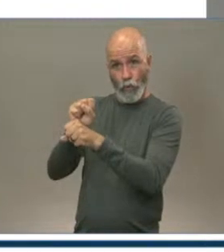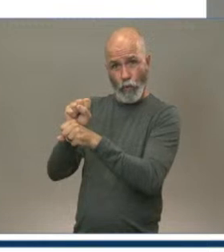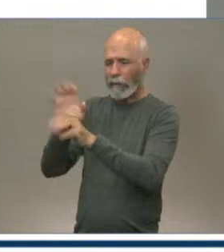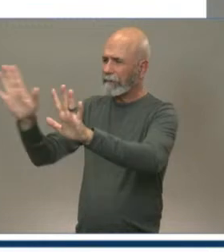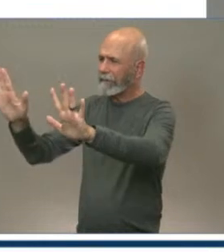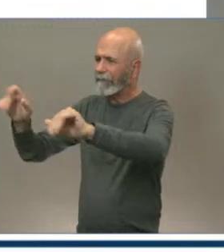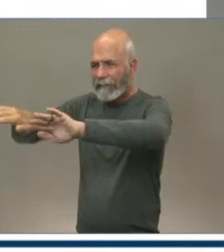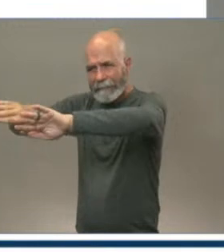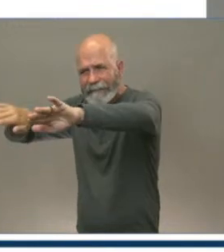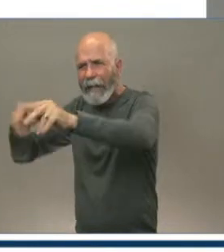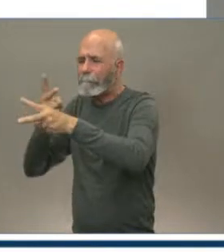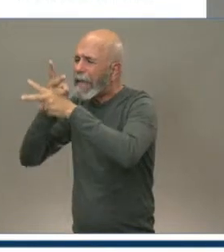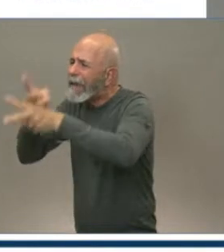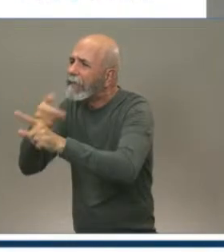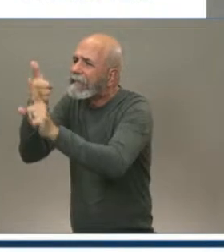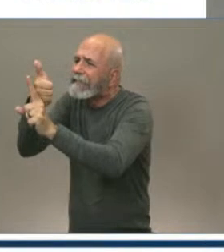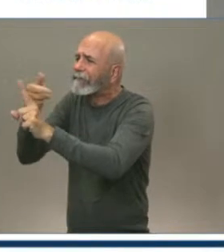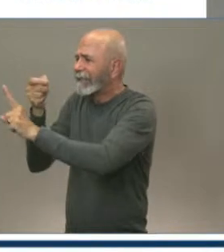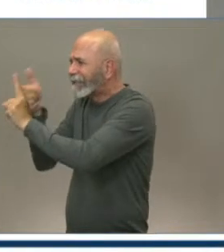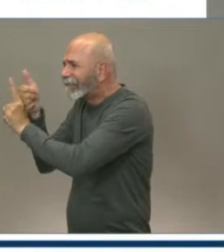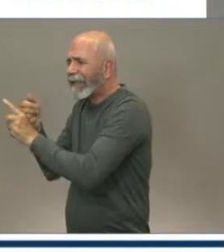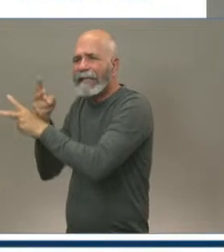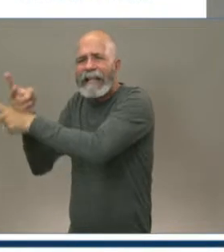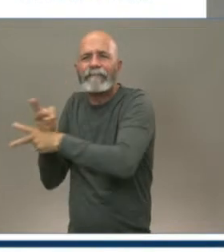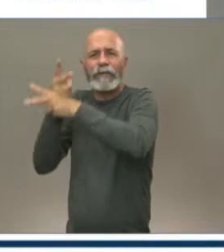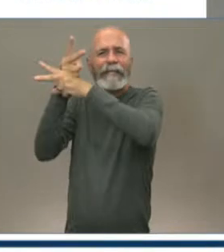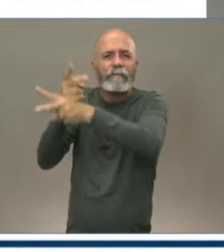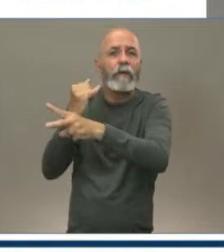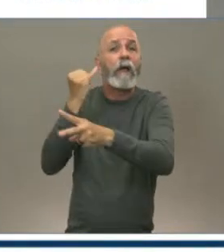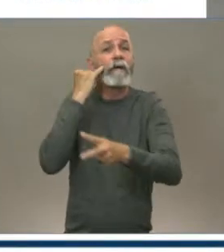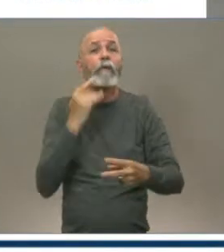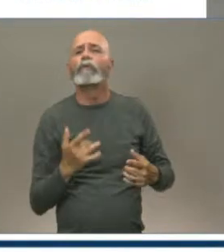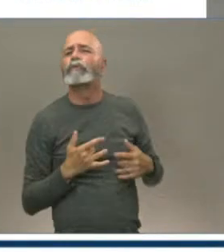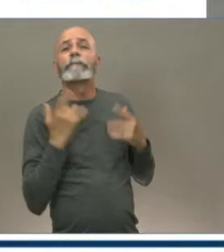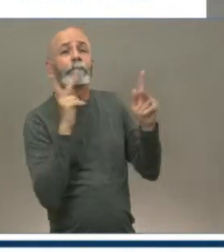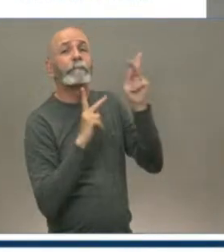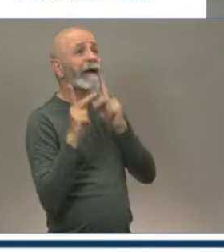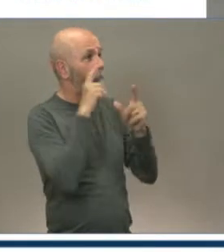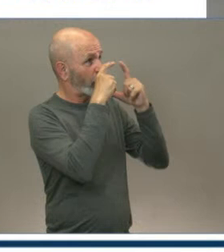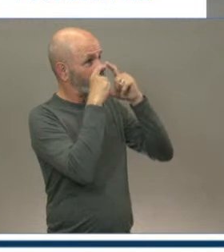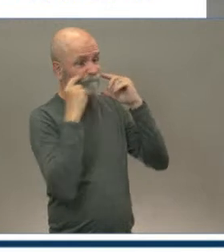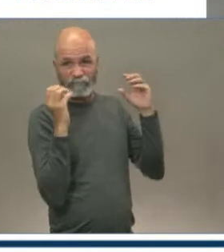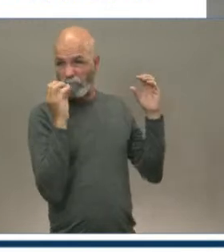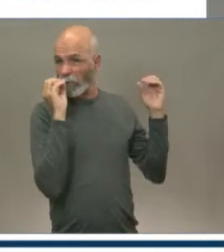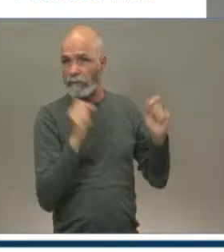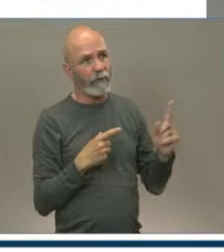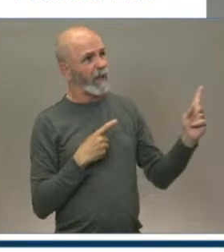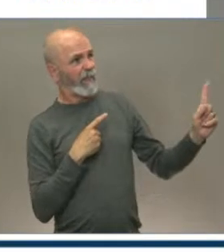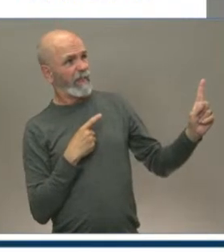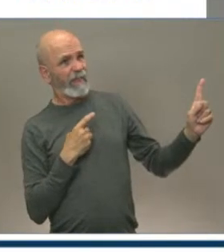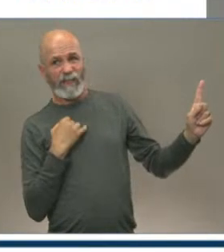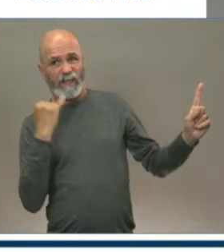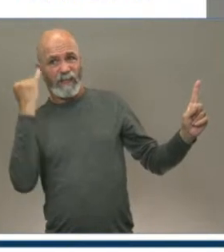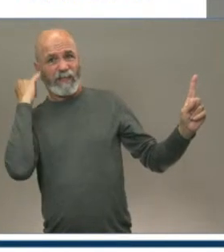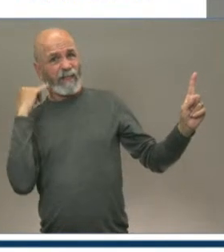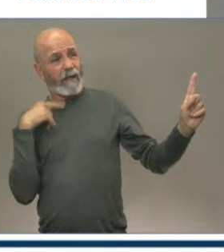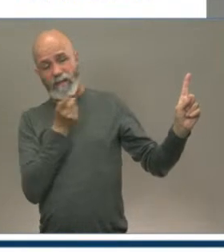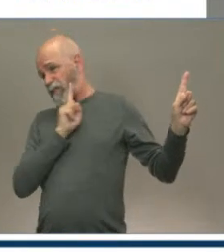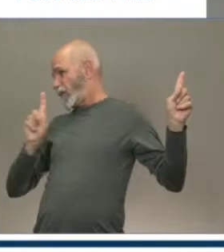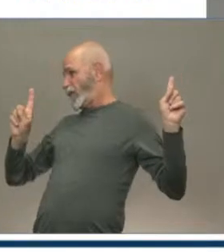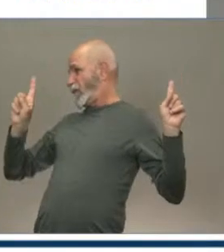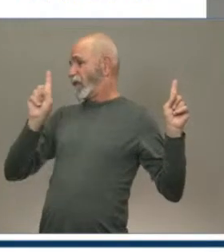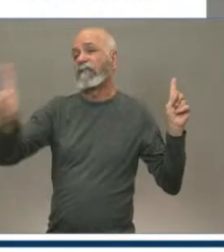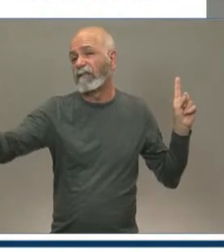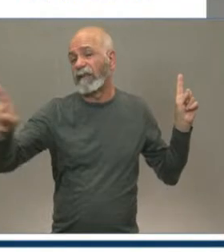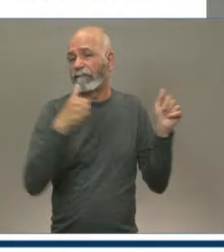Where possible, avoid activities or areas where people are not wearing masks. And absolutely do not go to work if you are